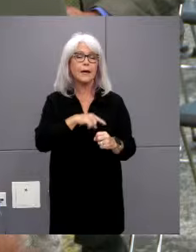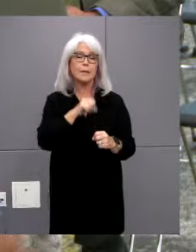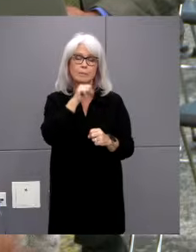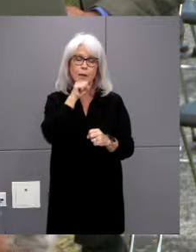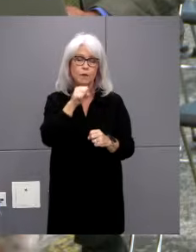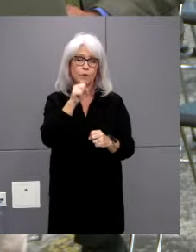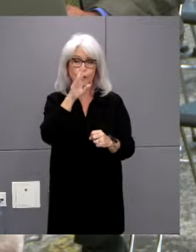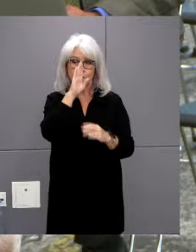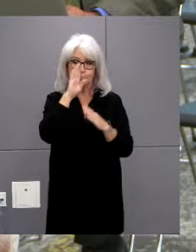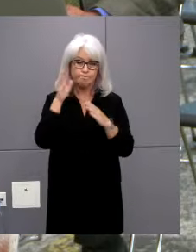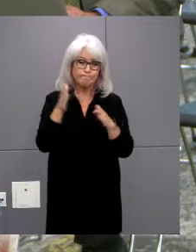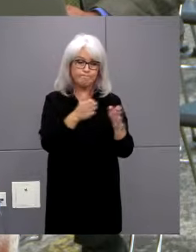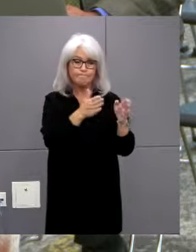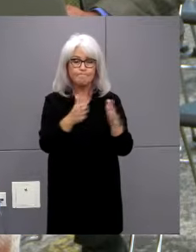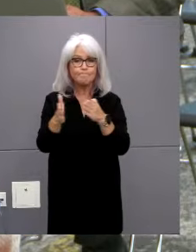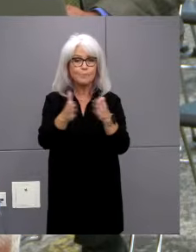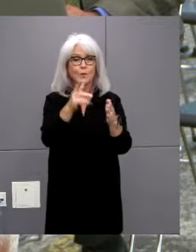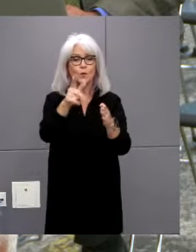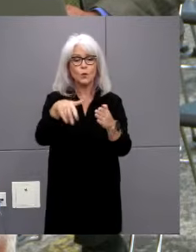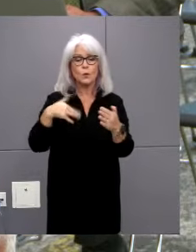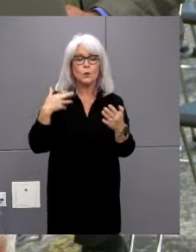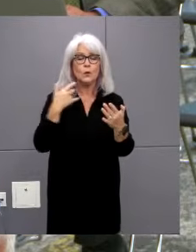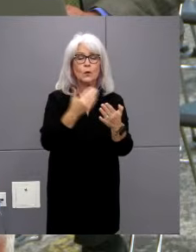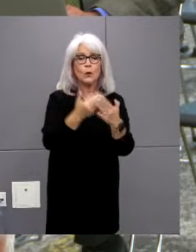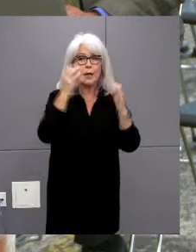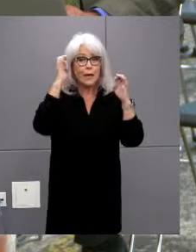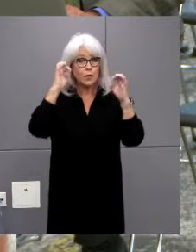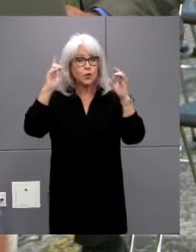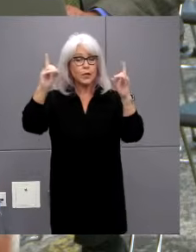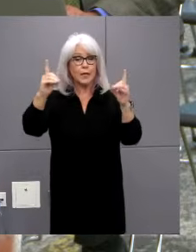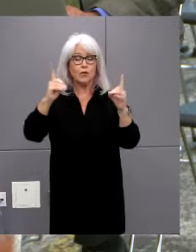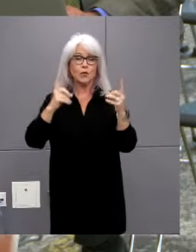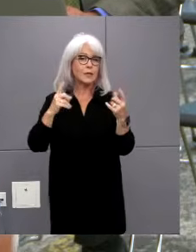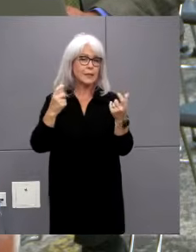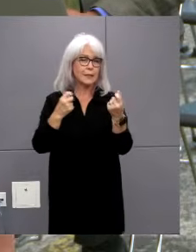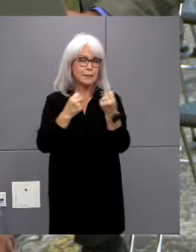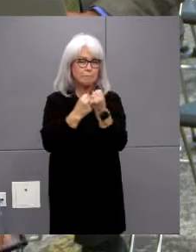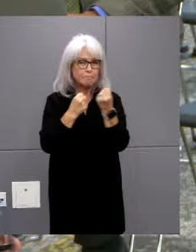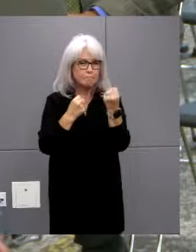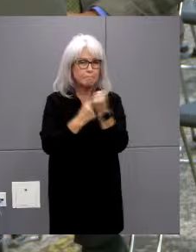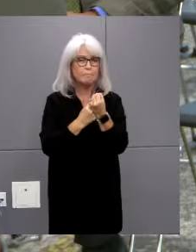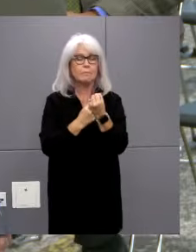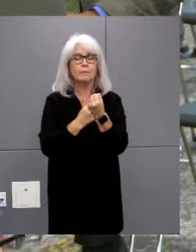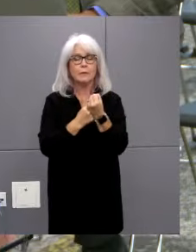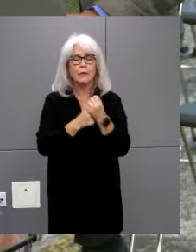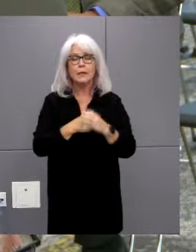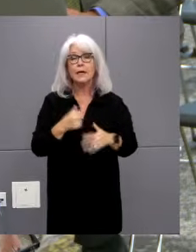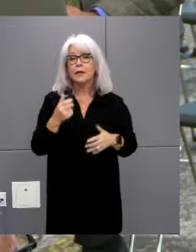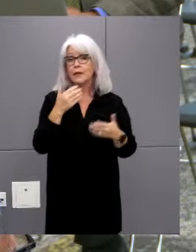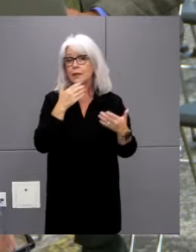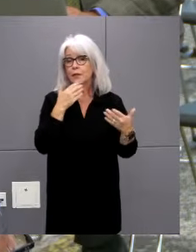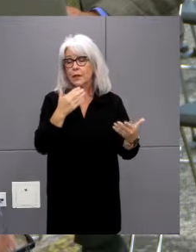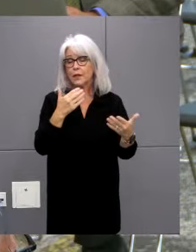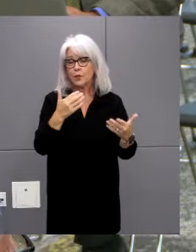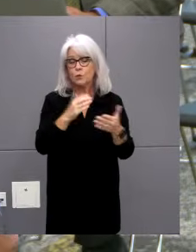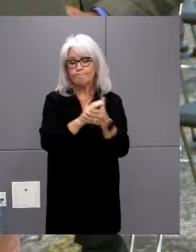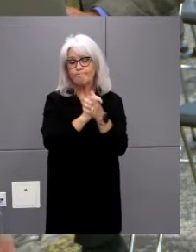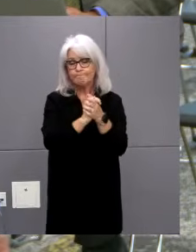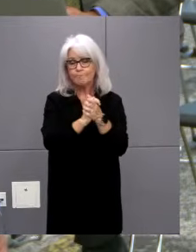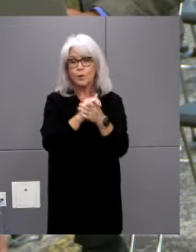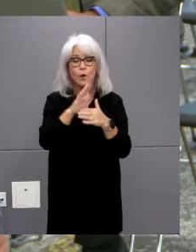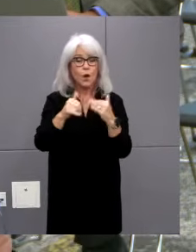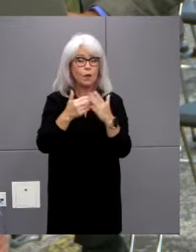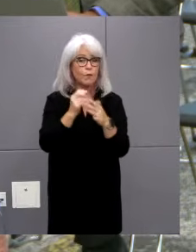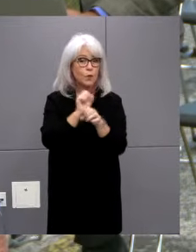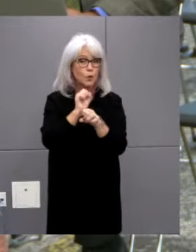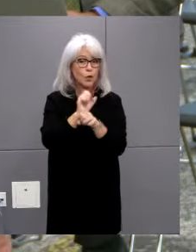And like I said, education being one of our fundamental pillars, I just want to commend you on all the great work that you're doing. So please keep it up, and